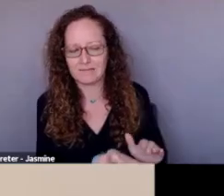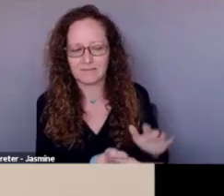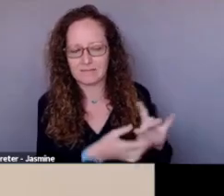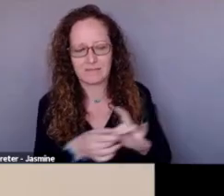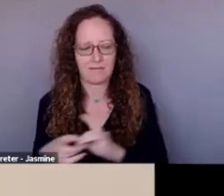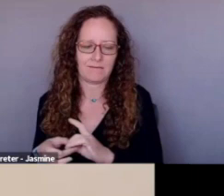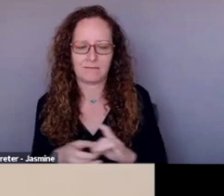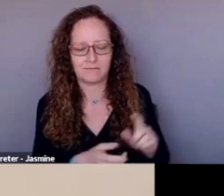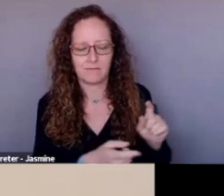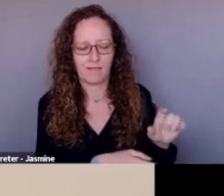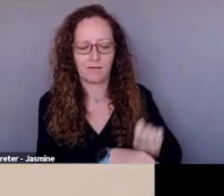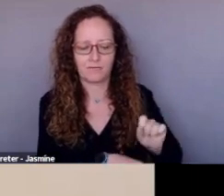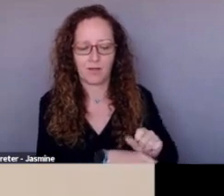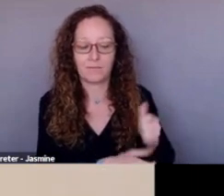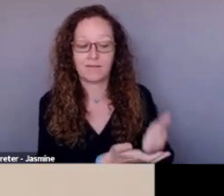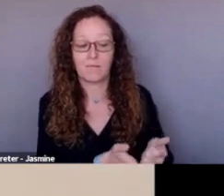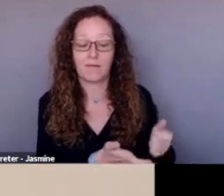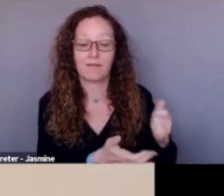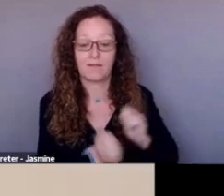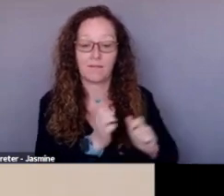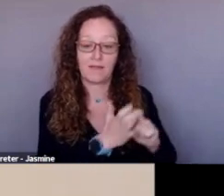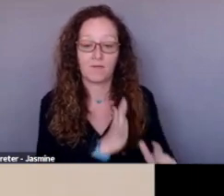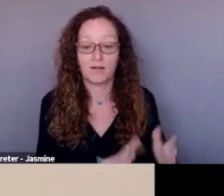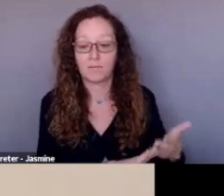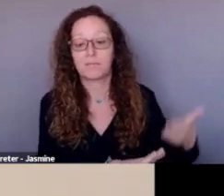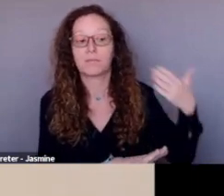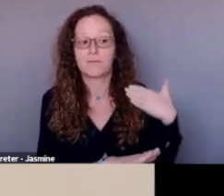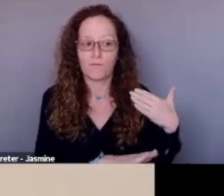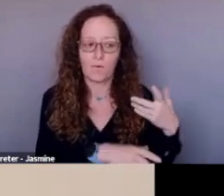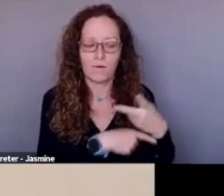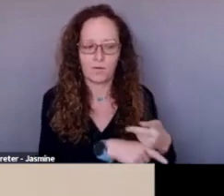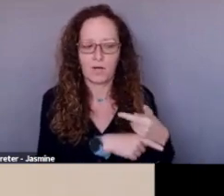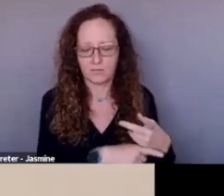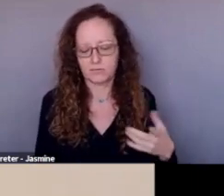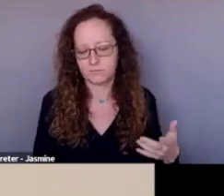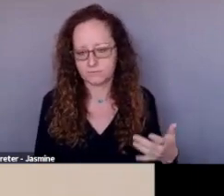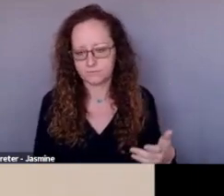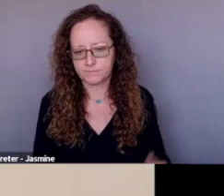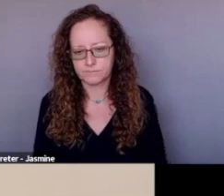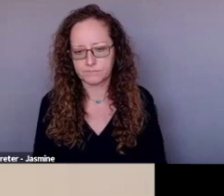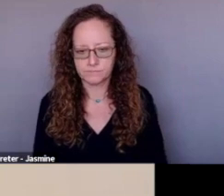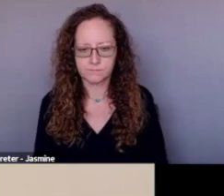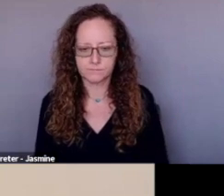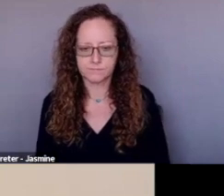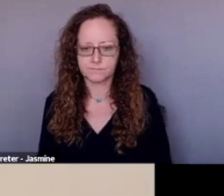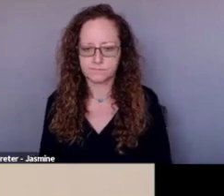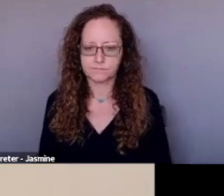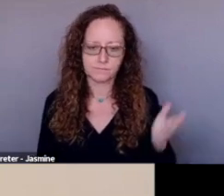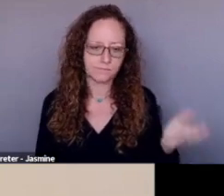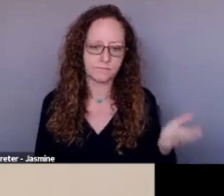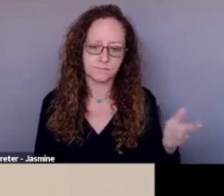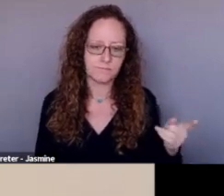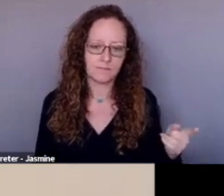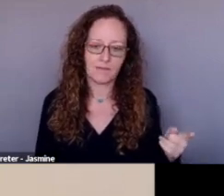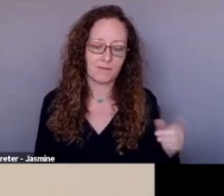helping a playwright before the production process starts, and they may not even have a show coming